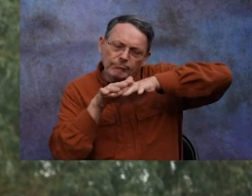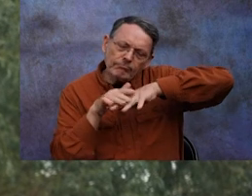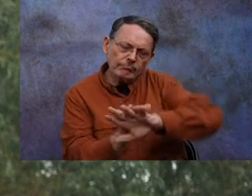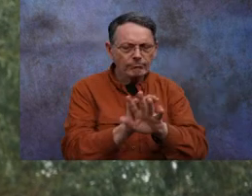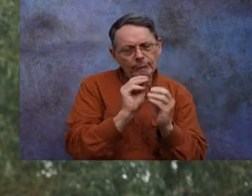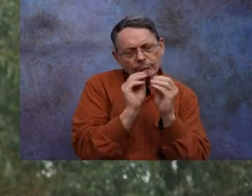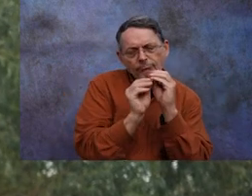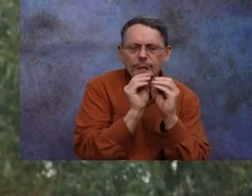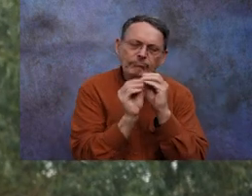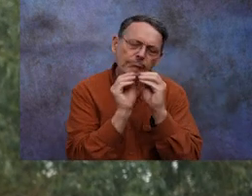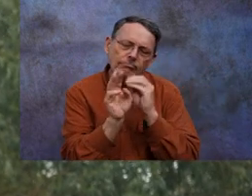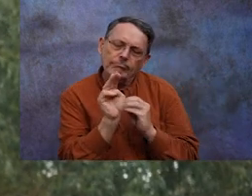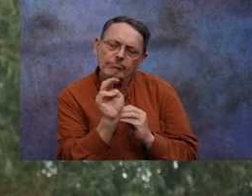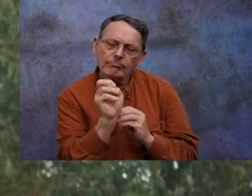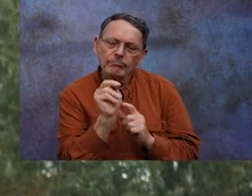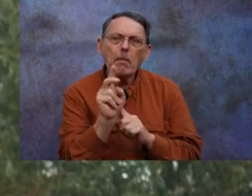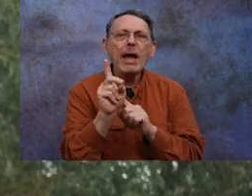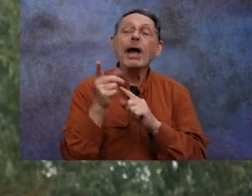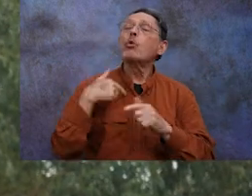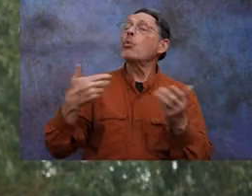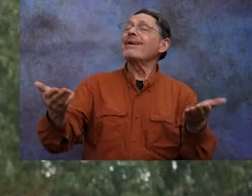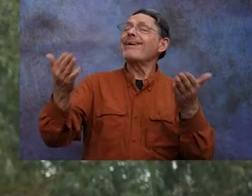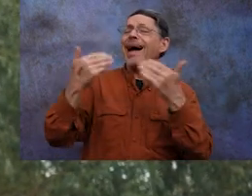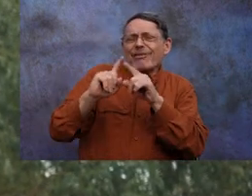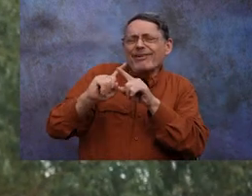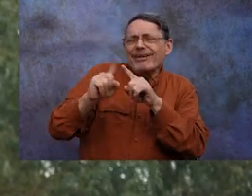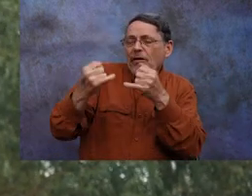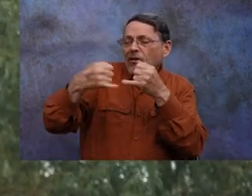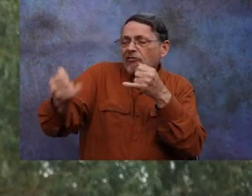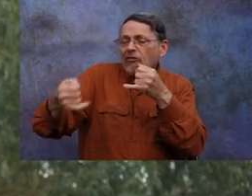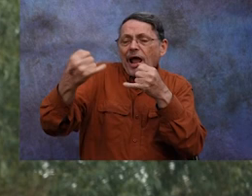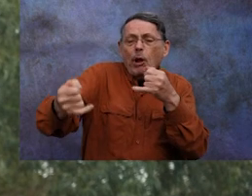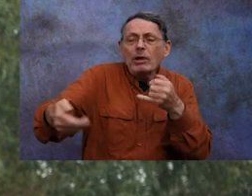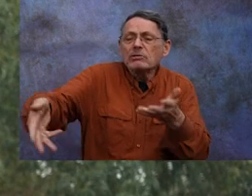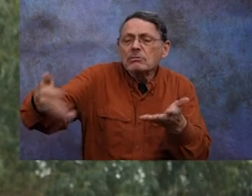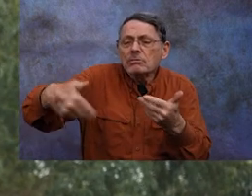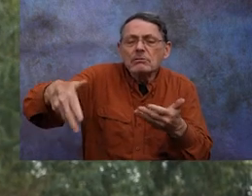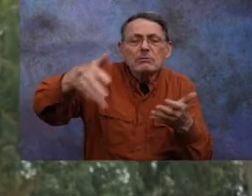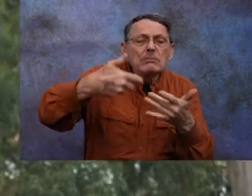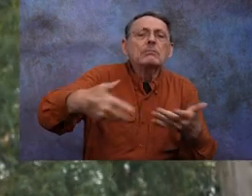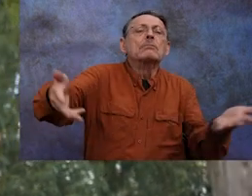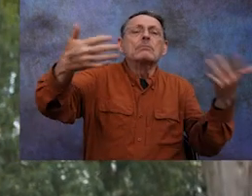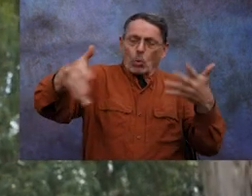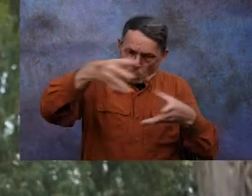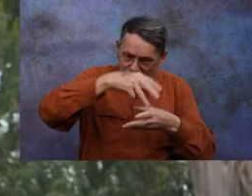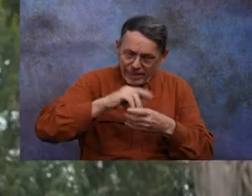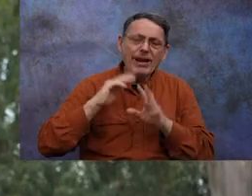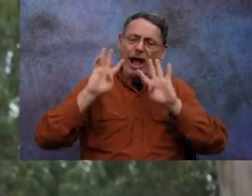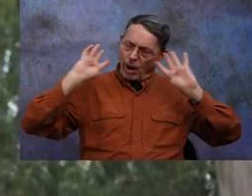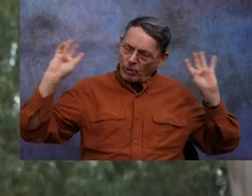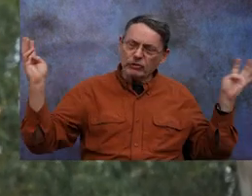Gather the fragments safe within the sacred circle, kindred.